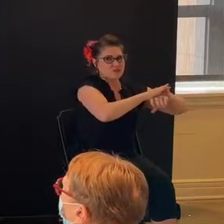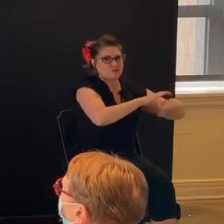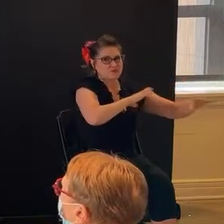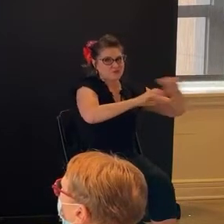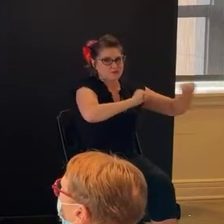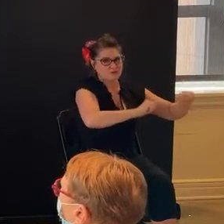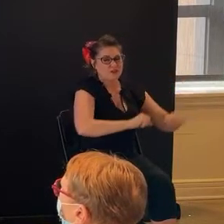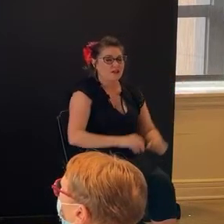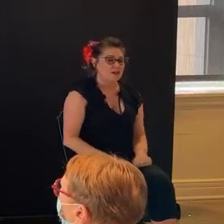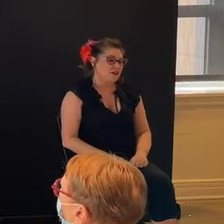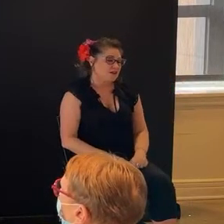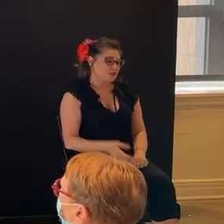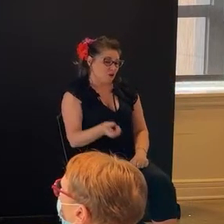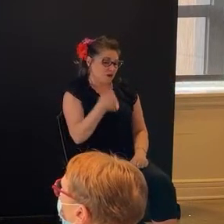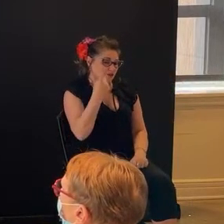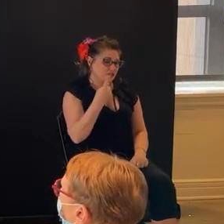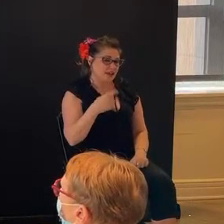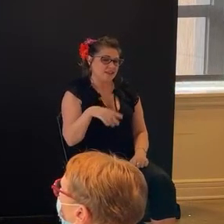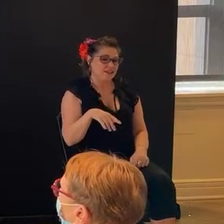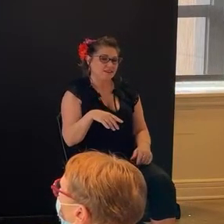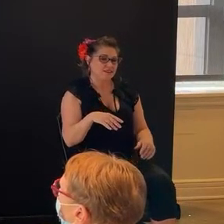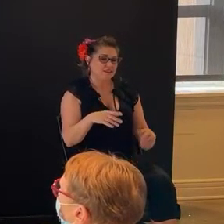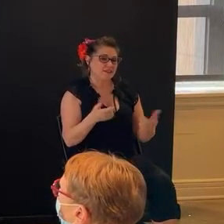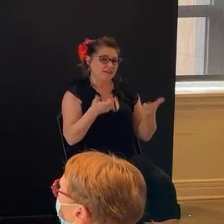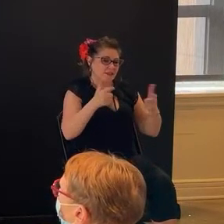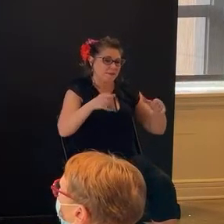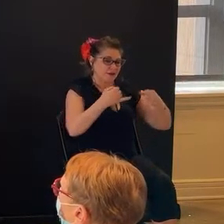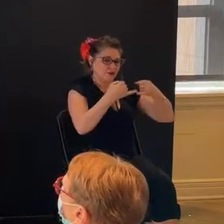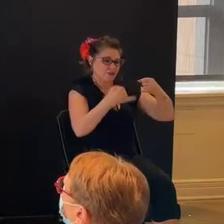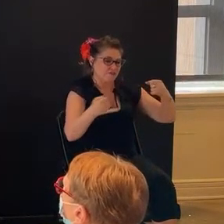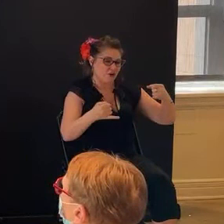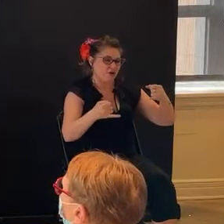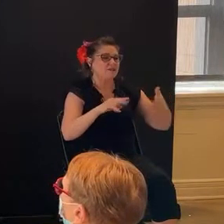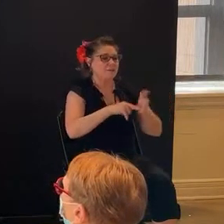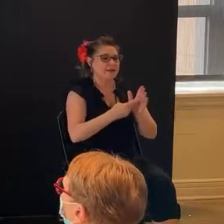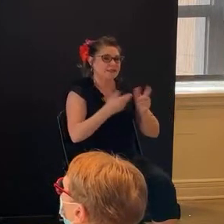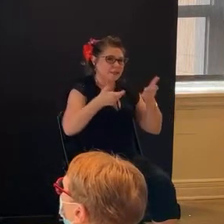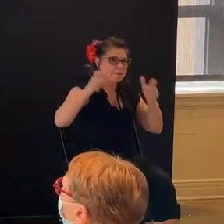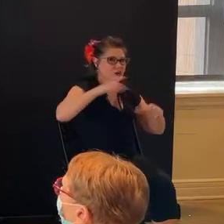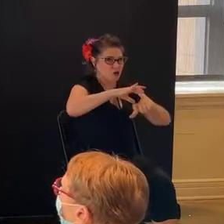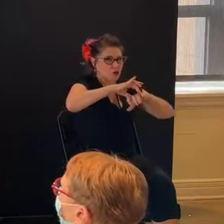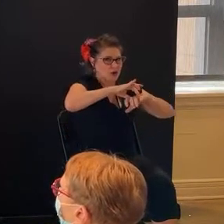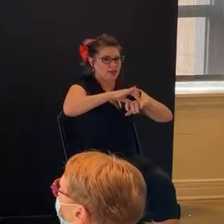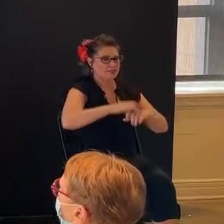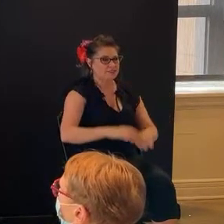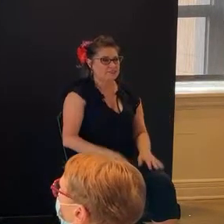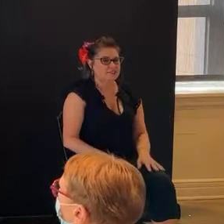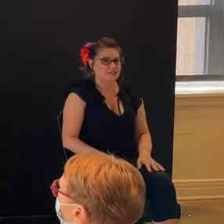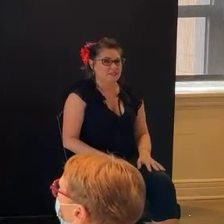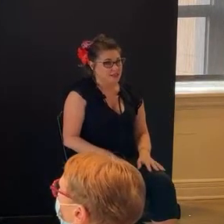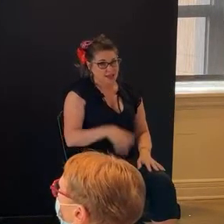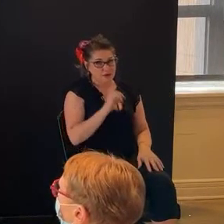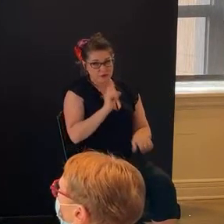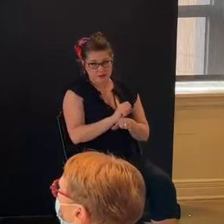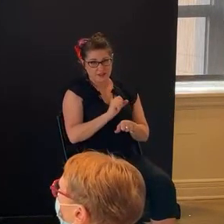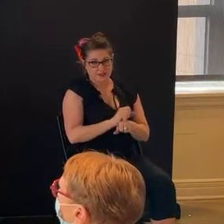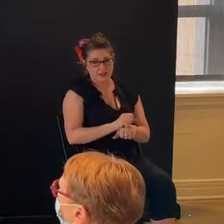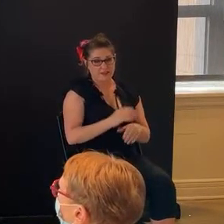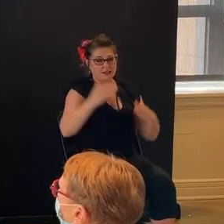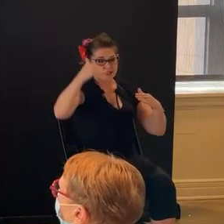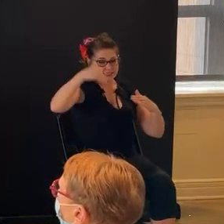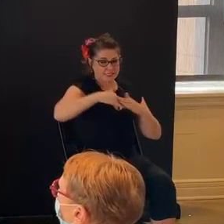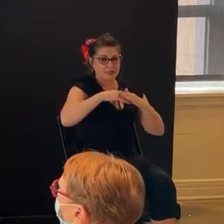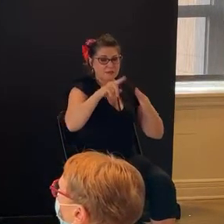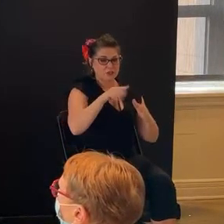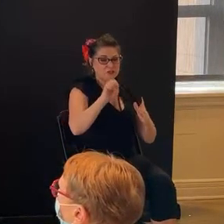The rule of thumb in seismology is the bigger the fault, the bigger the quake. And there are no bigger faults on the planet than subduction